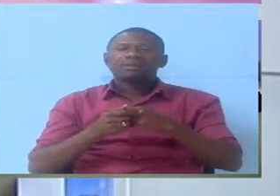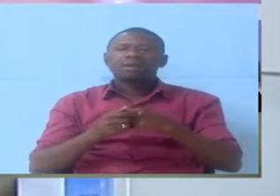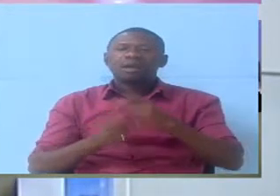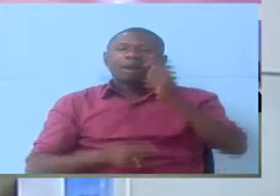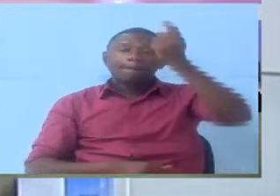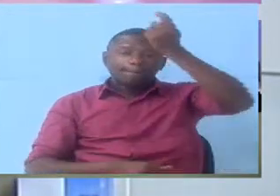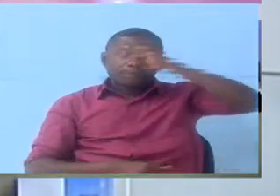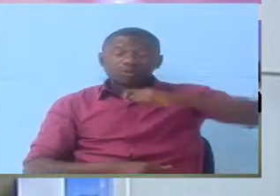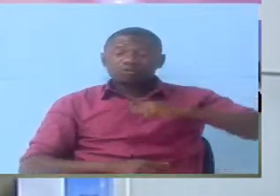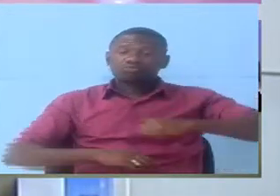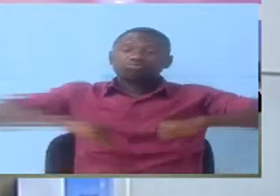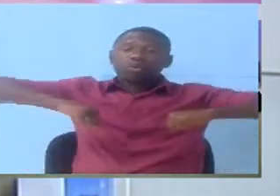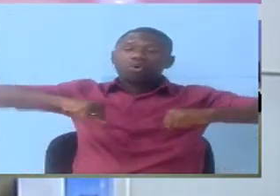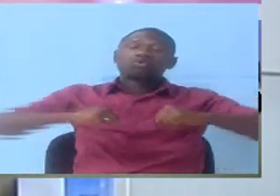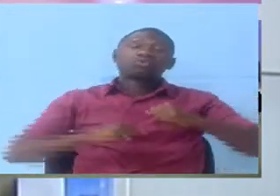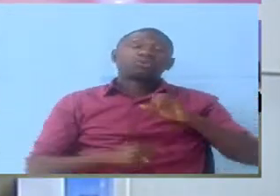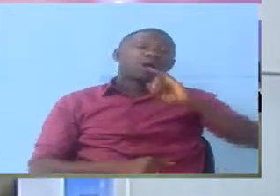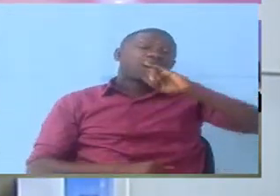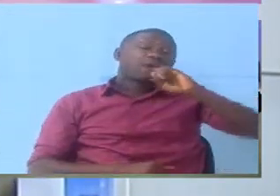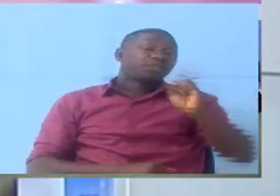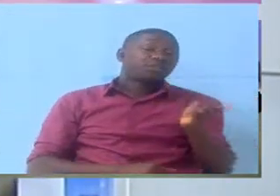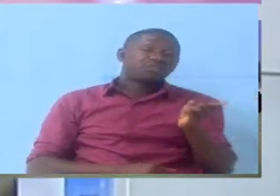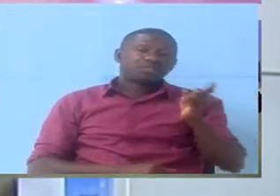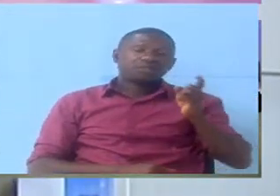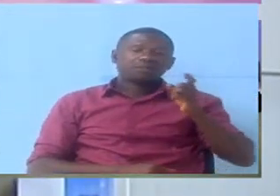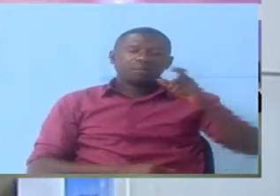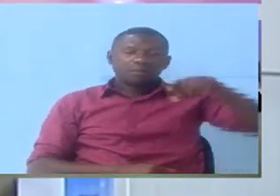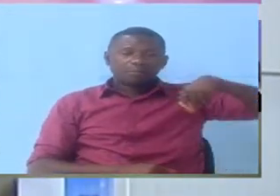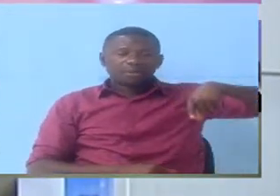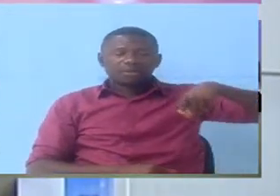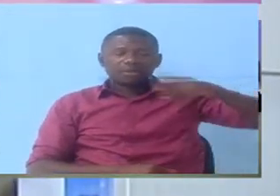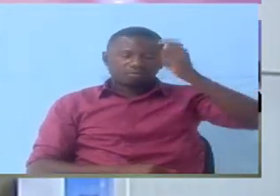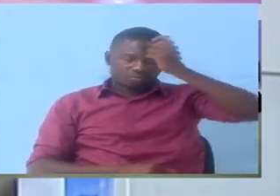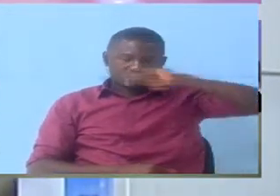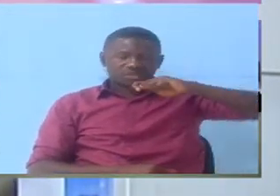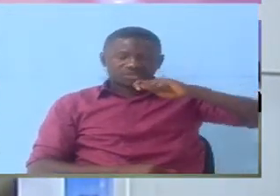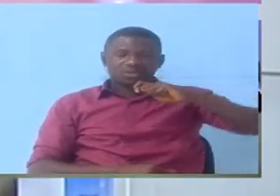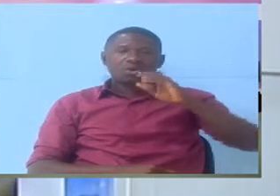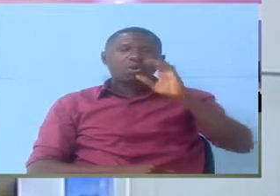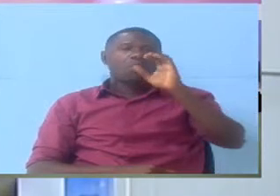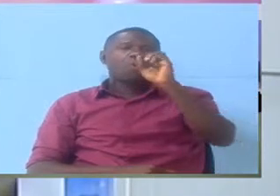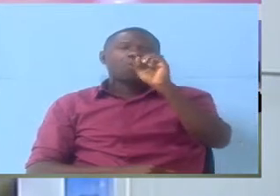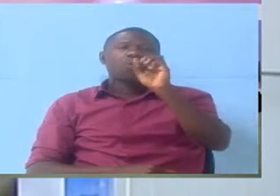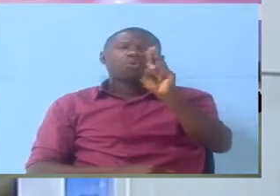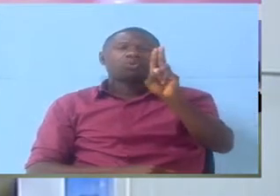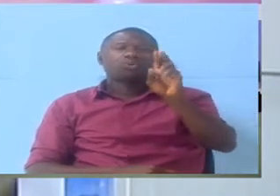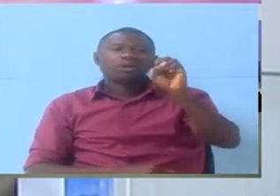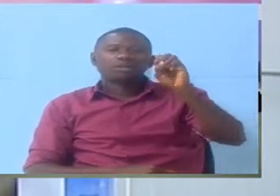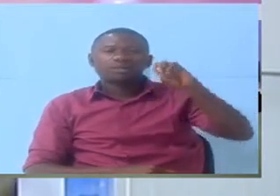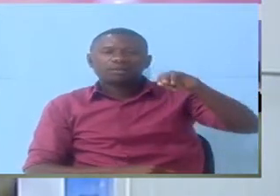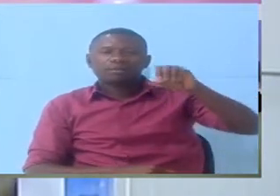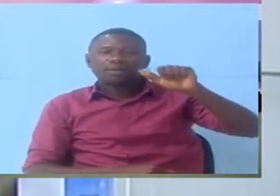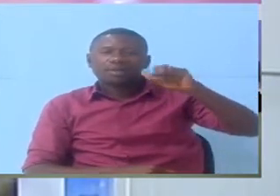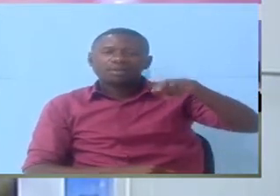konata. Usman Sonko. Usman Sonko. He came in GPF1. That was the number plate